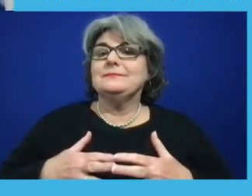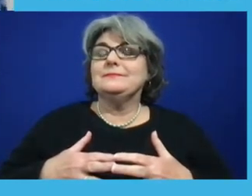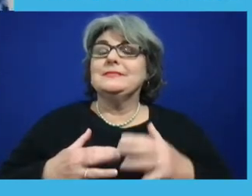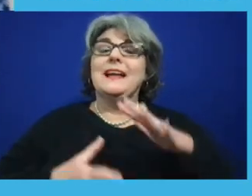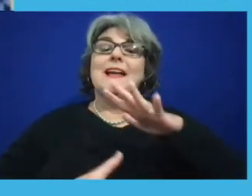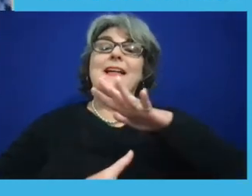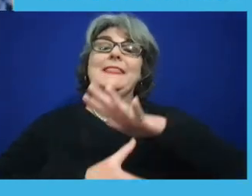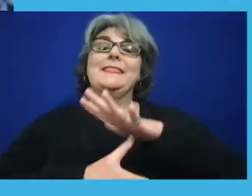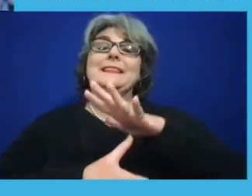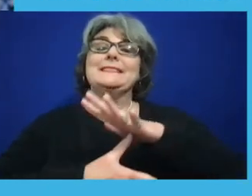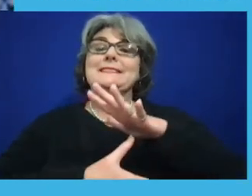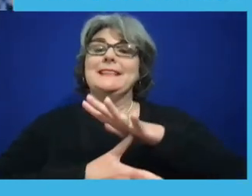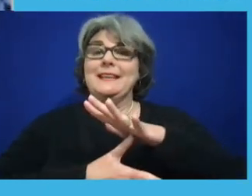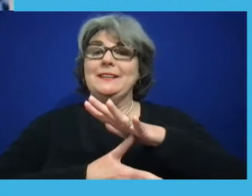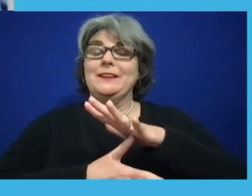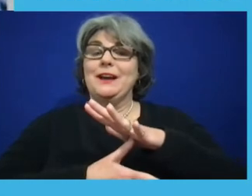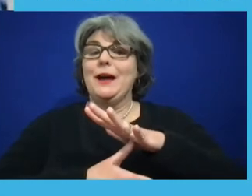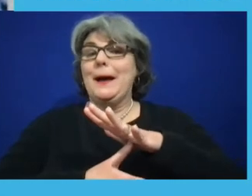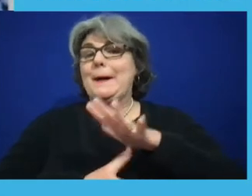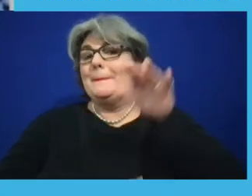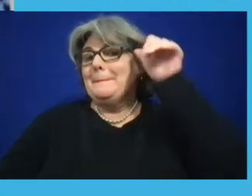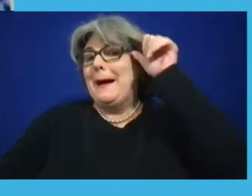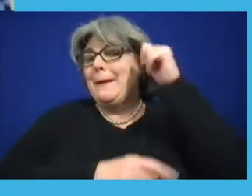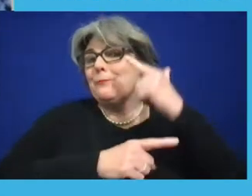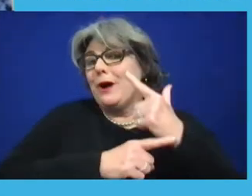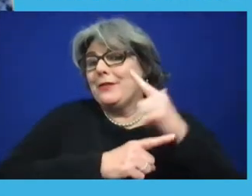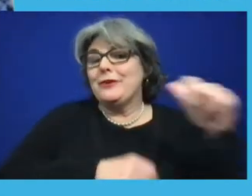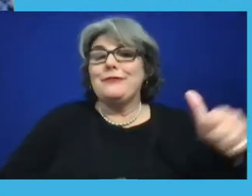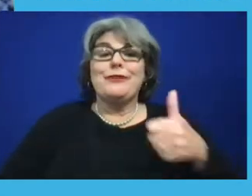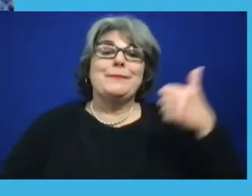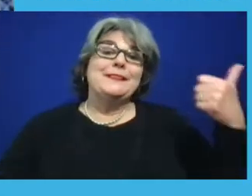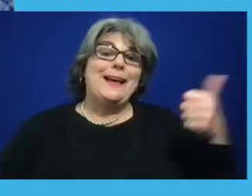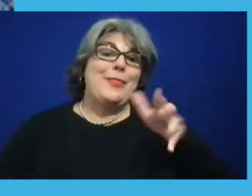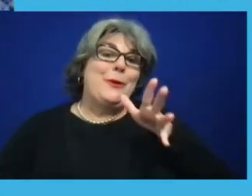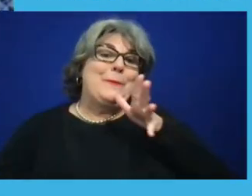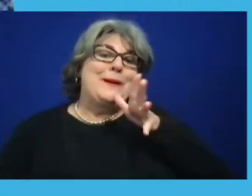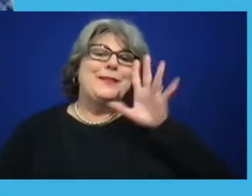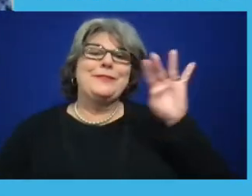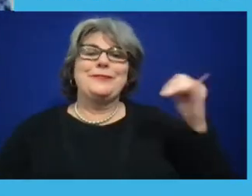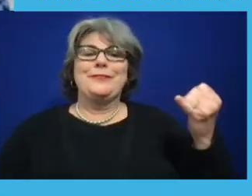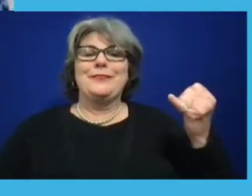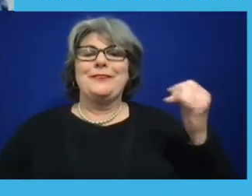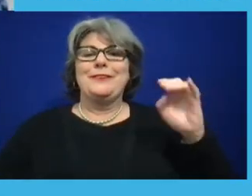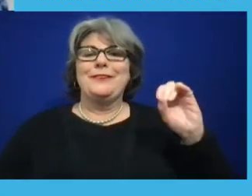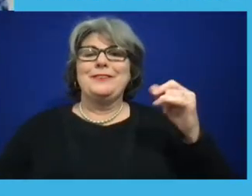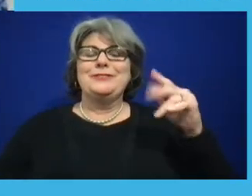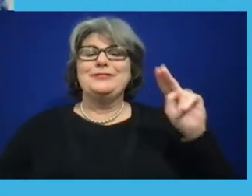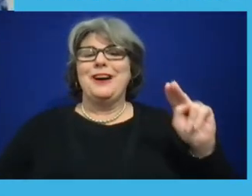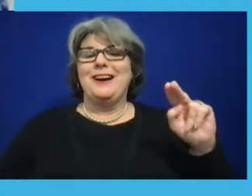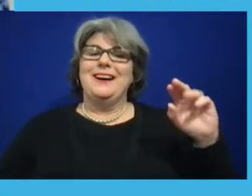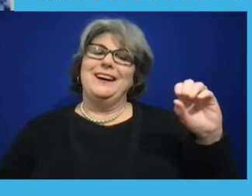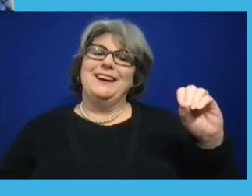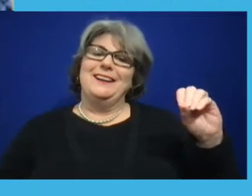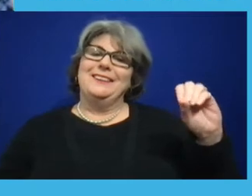with the senior Senator from Georgia, my brother from another mother,